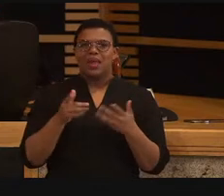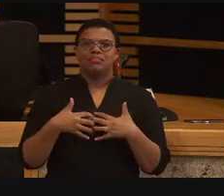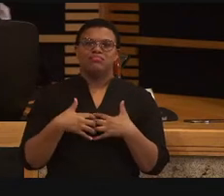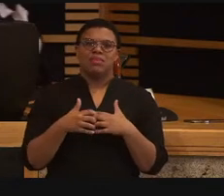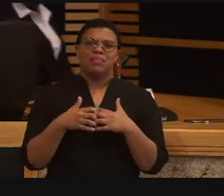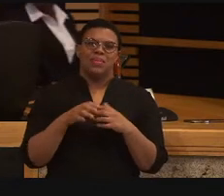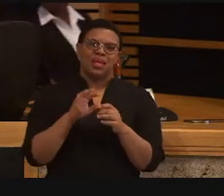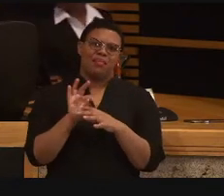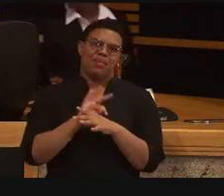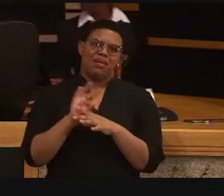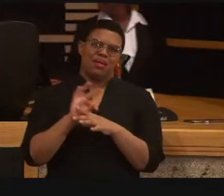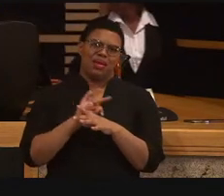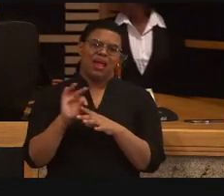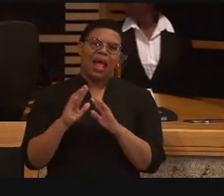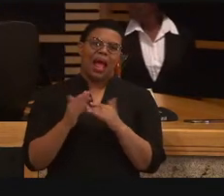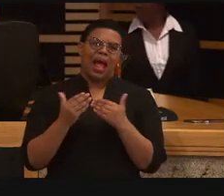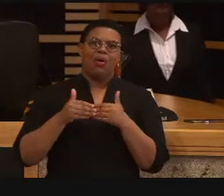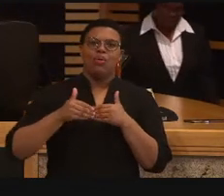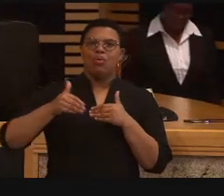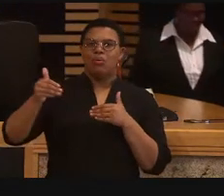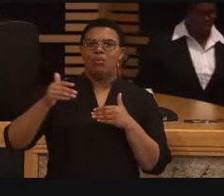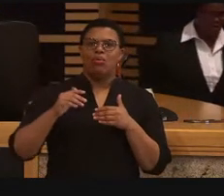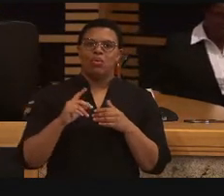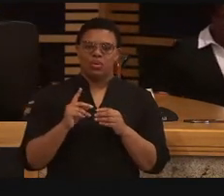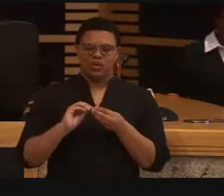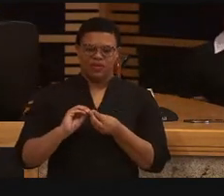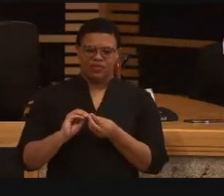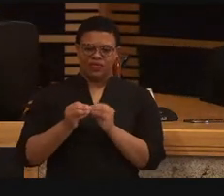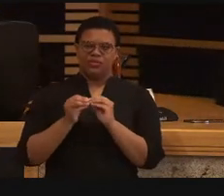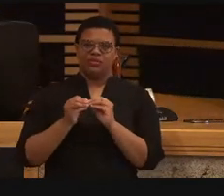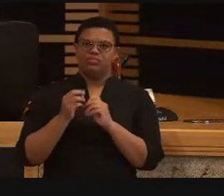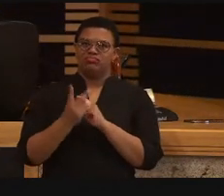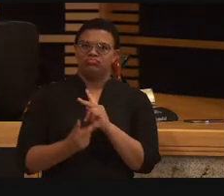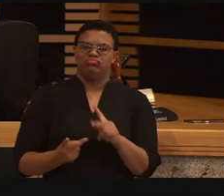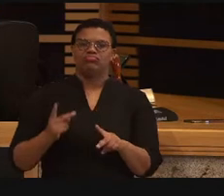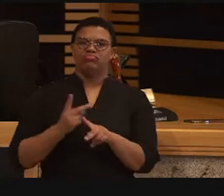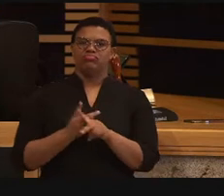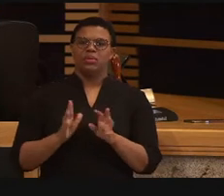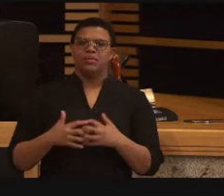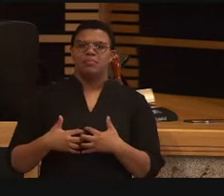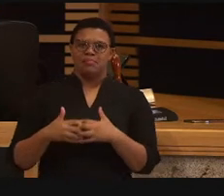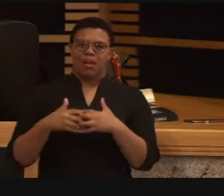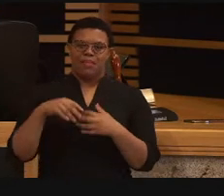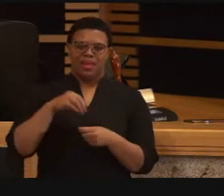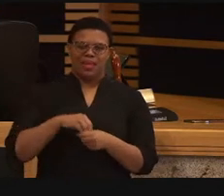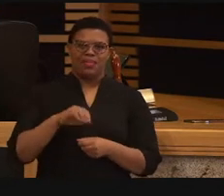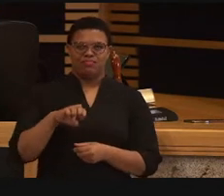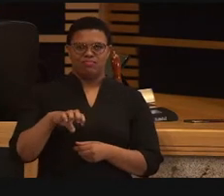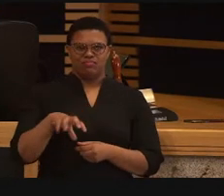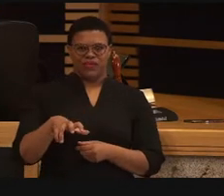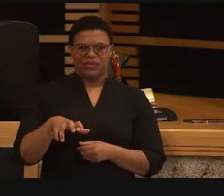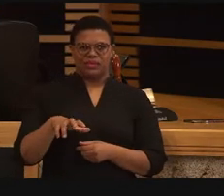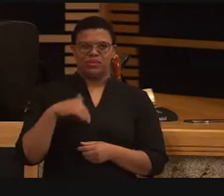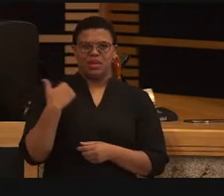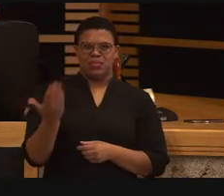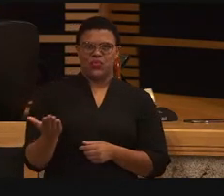in place towards realization of a revival of rail transport in the province. I so move, Deputy